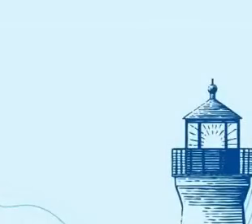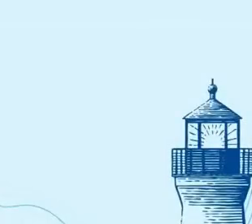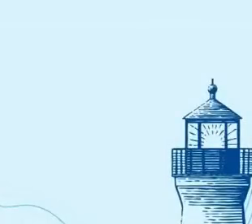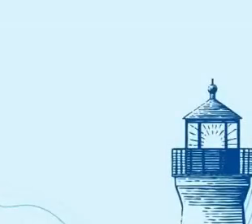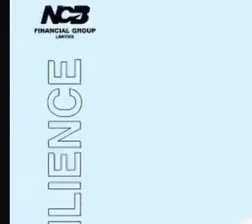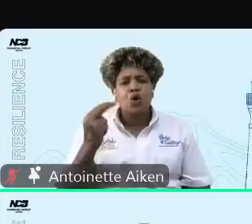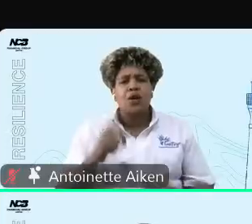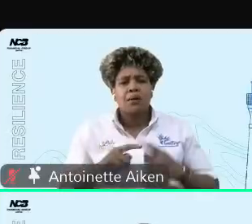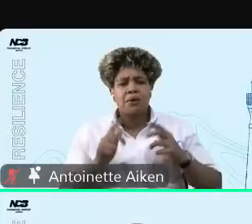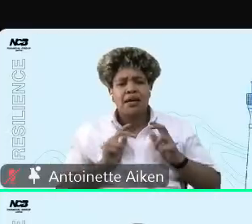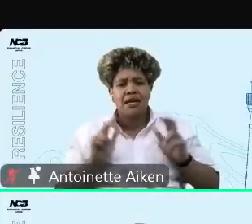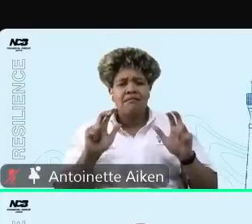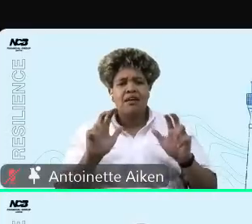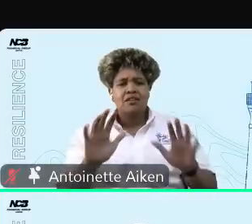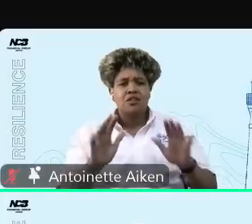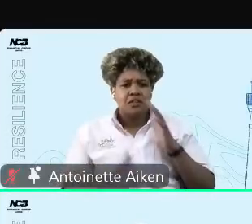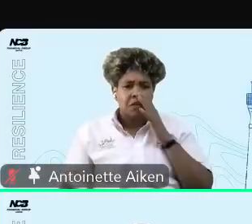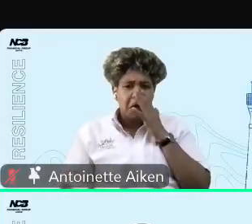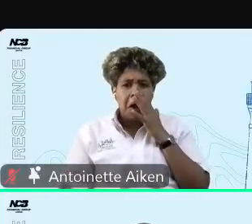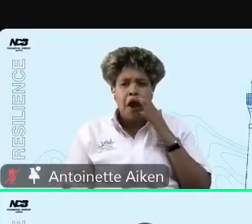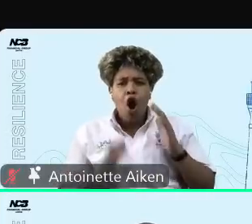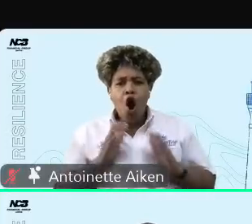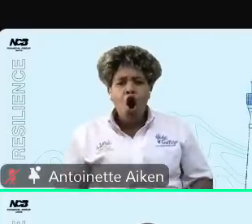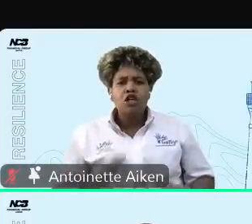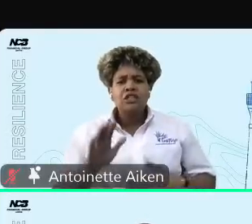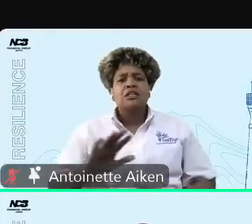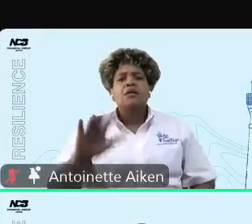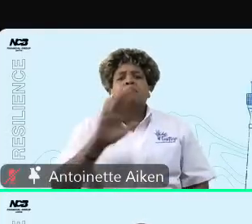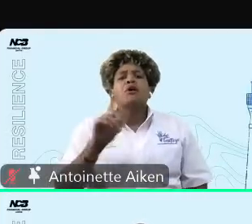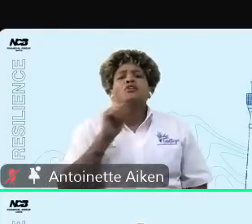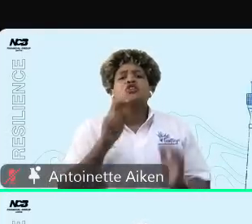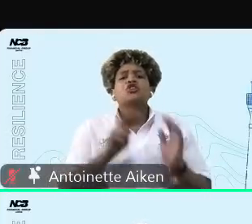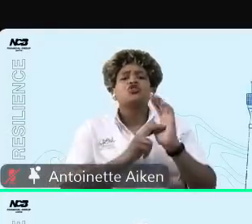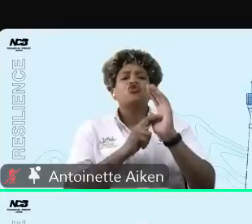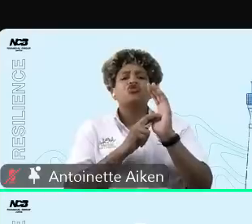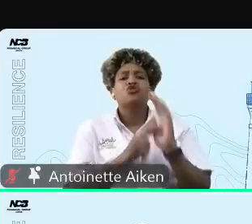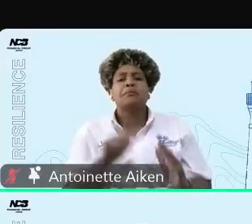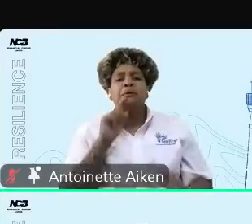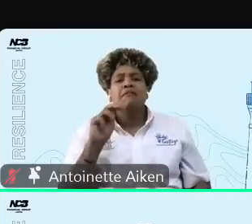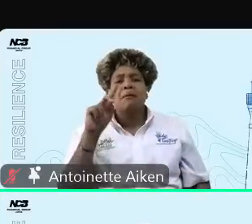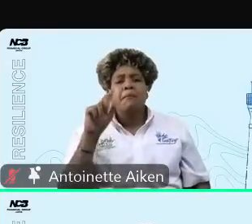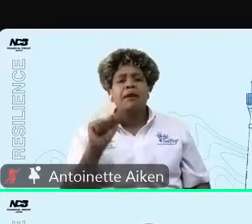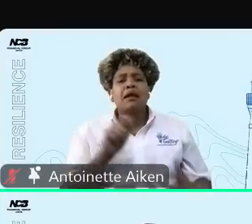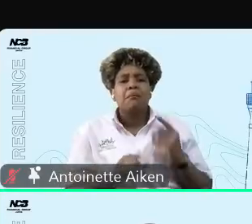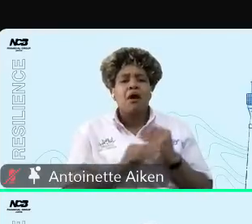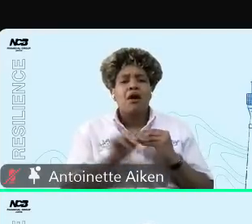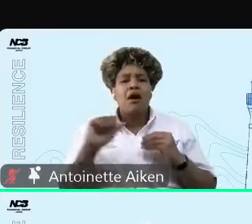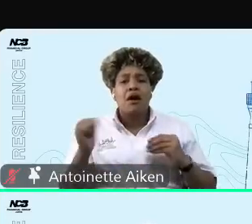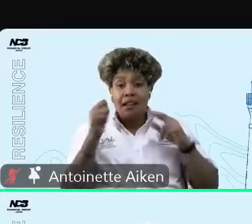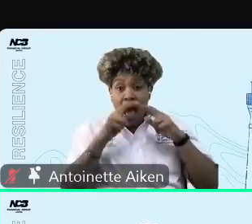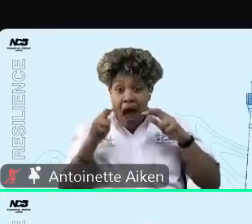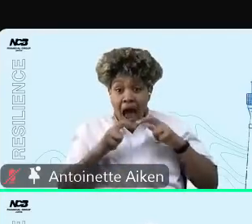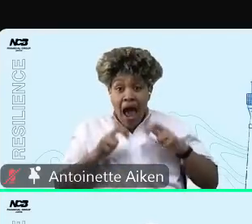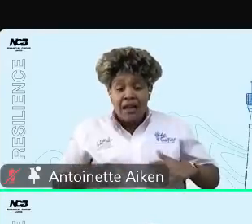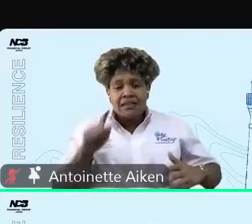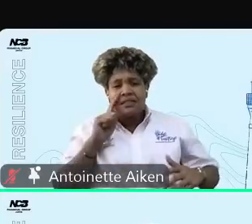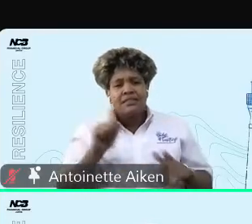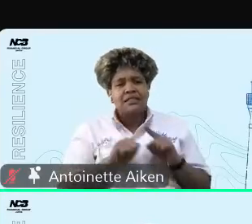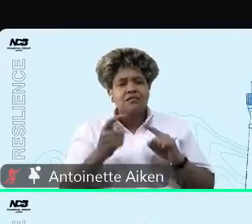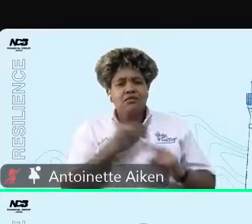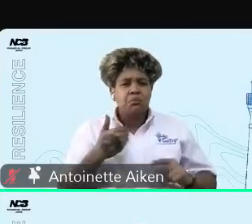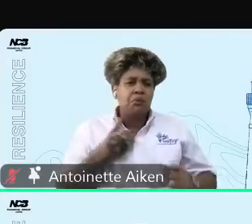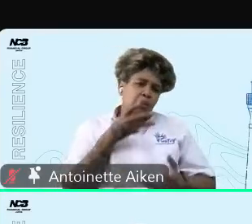shareholders and investors, customers, representatives of the media and analysts, fellow